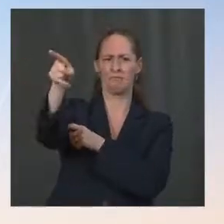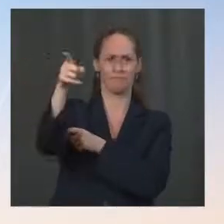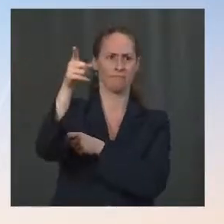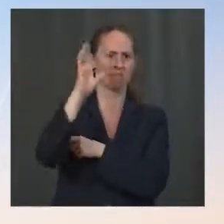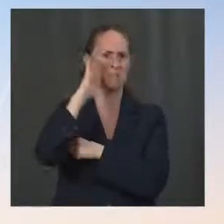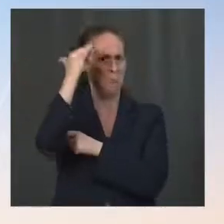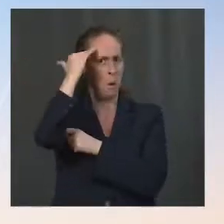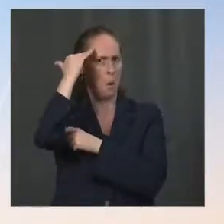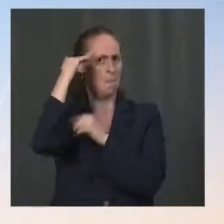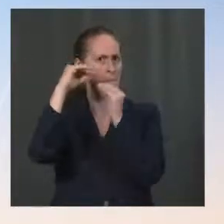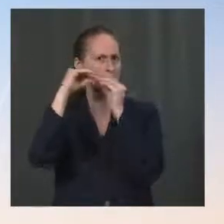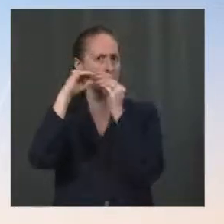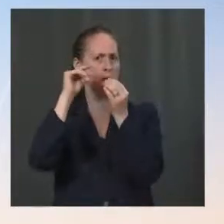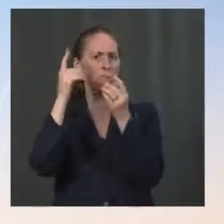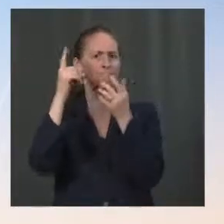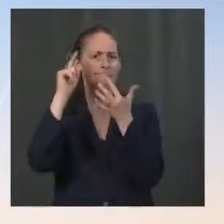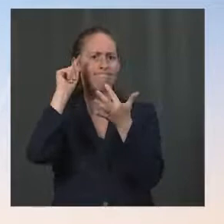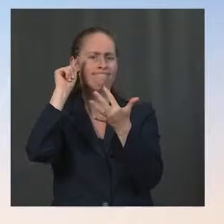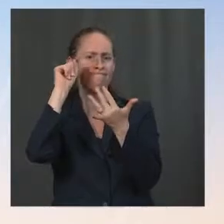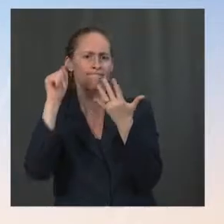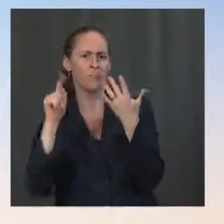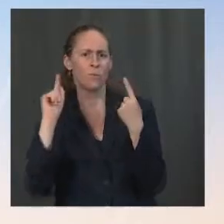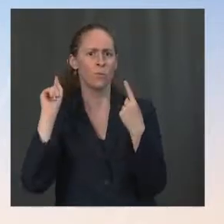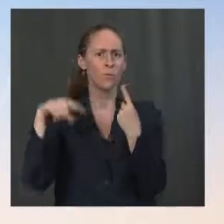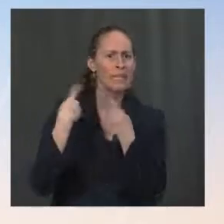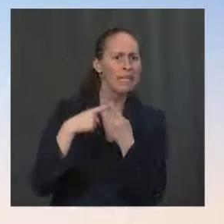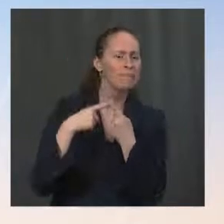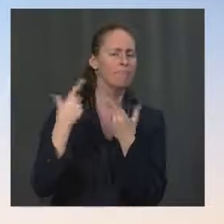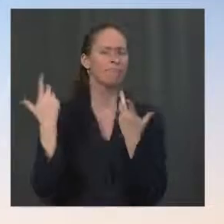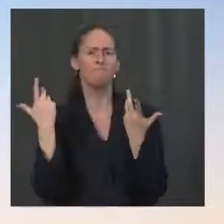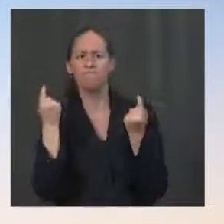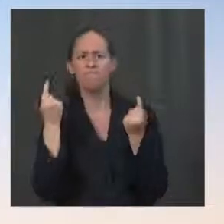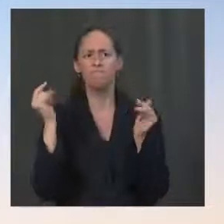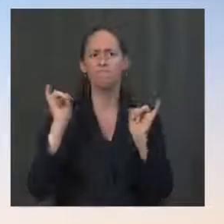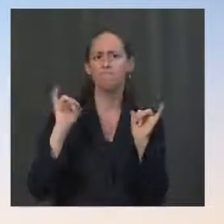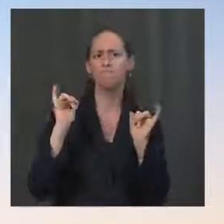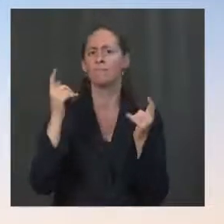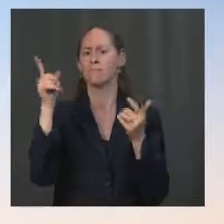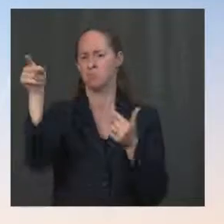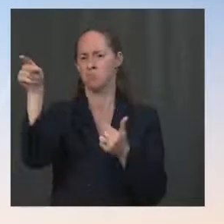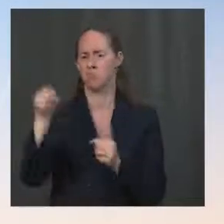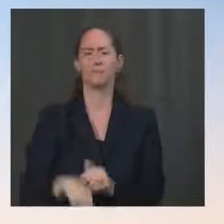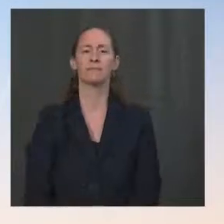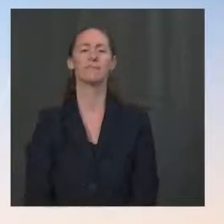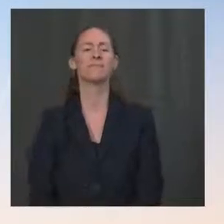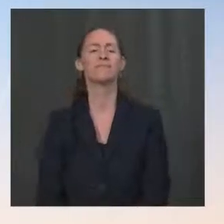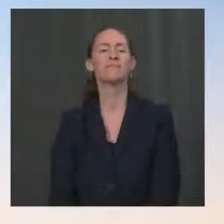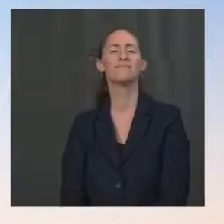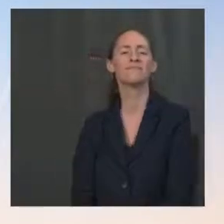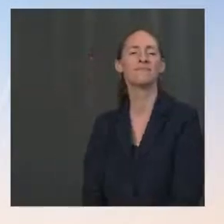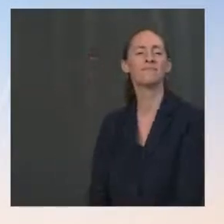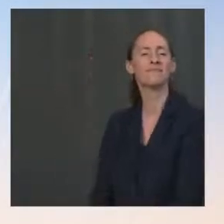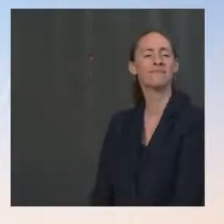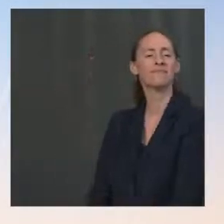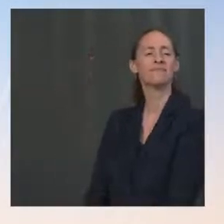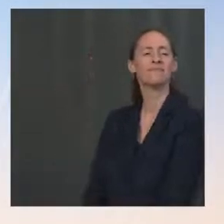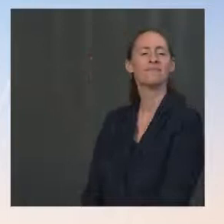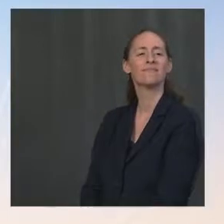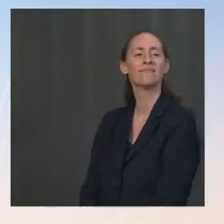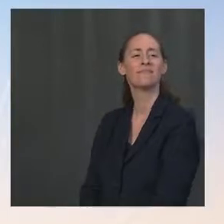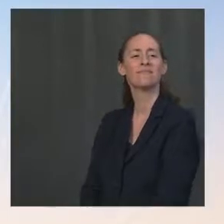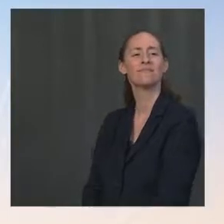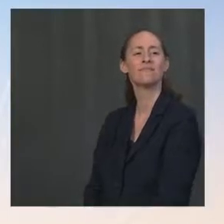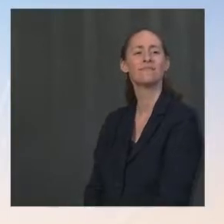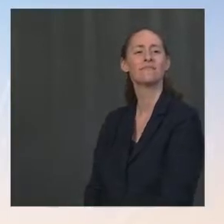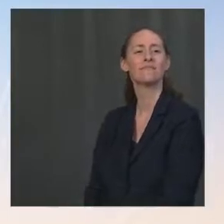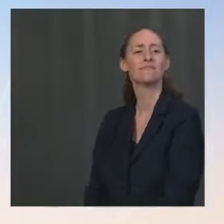planned engagements with international partners in the coming days. And then the President in the Oval Office talked about how if diplomacy fails with Iran,